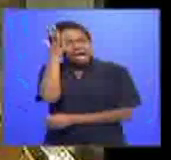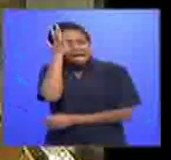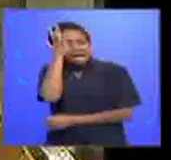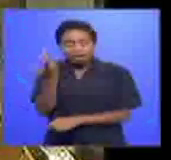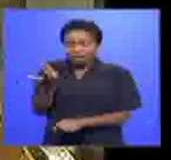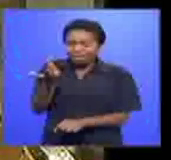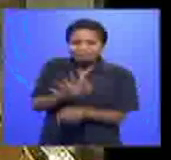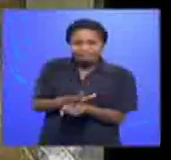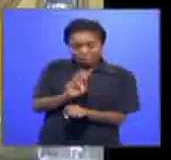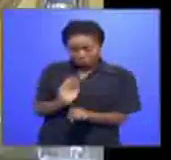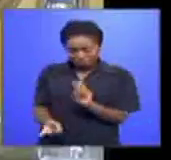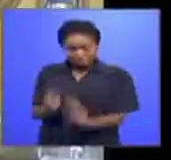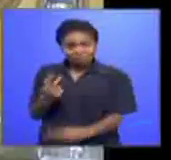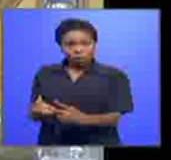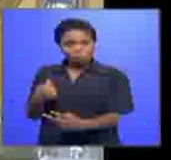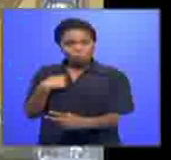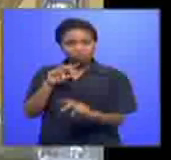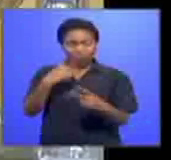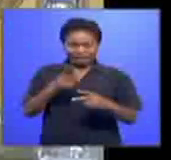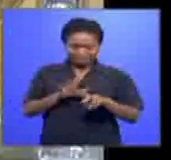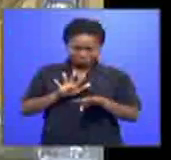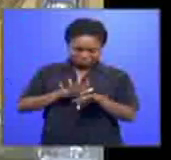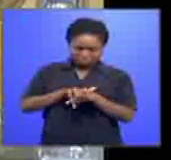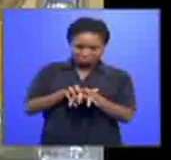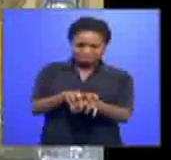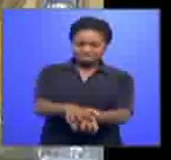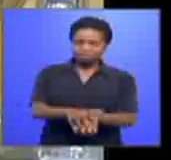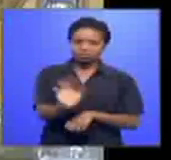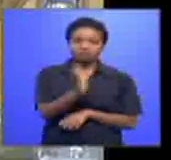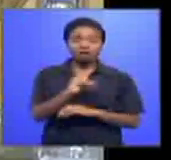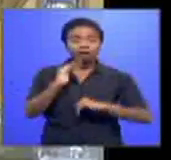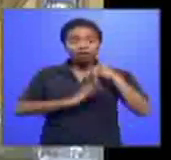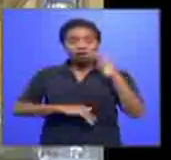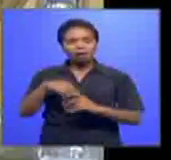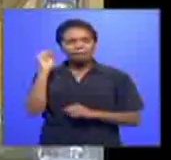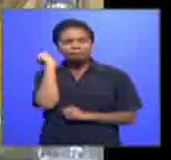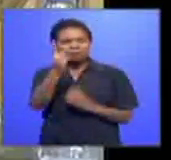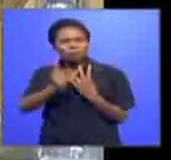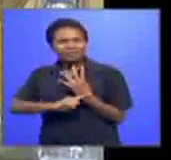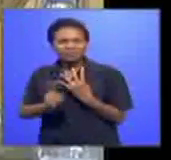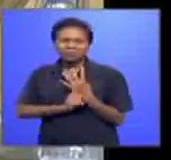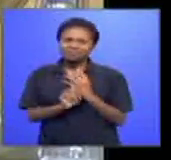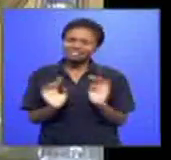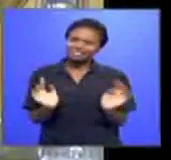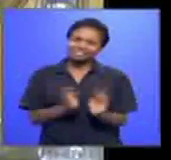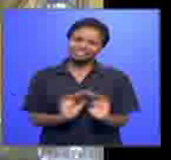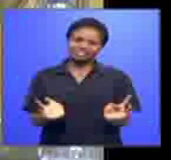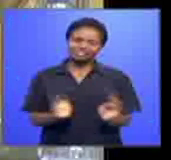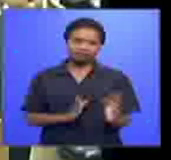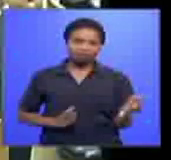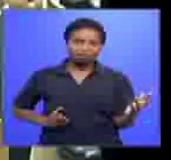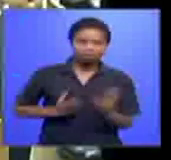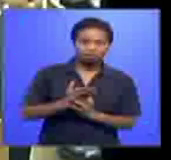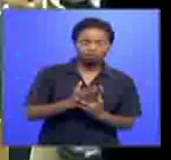death of persons, damage to property, and the destruction